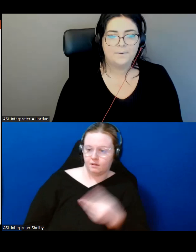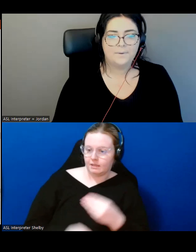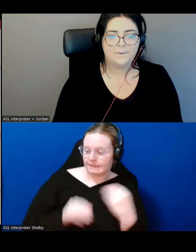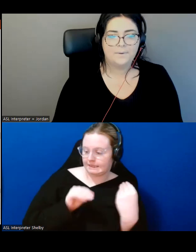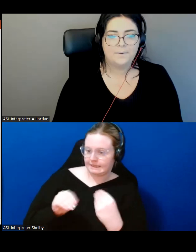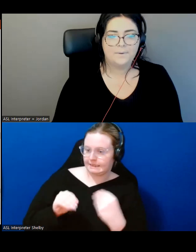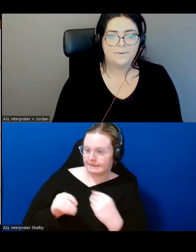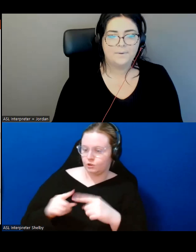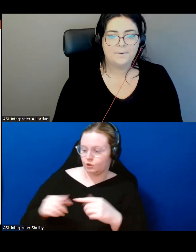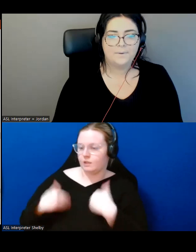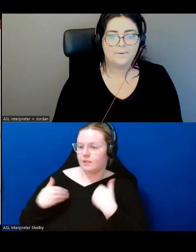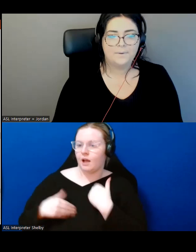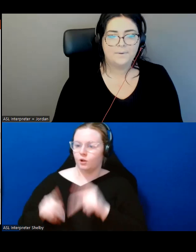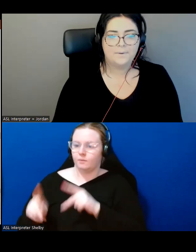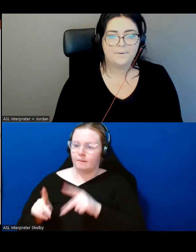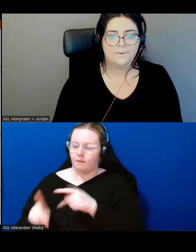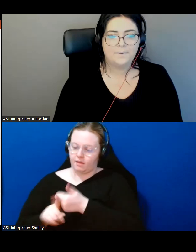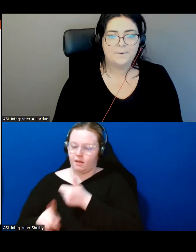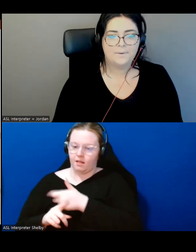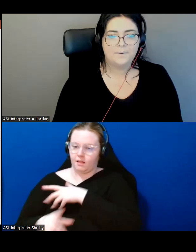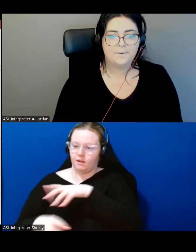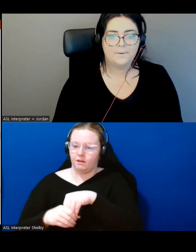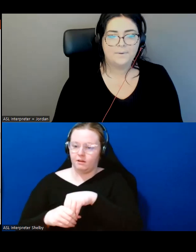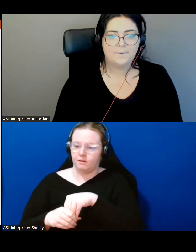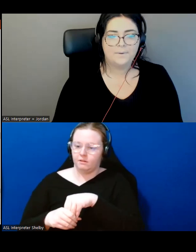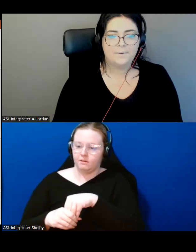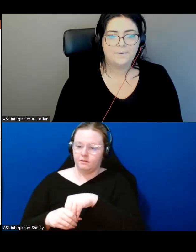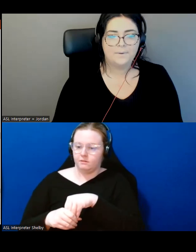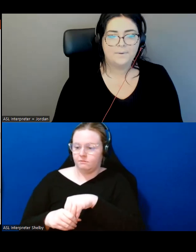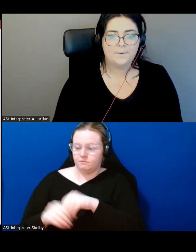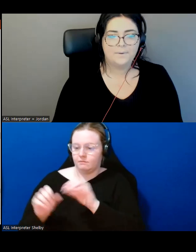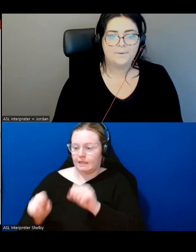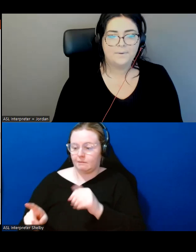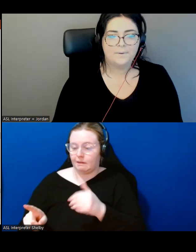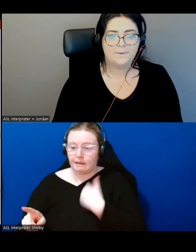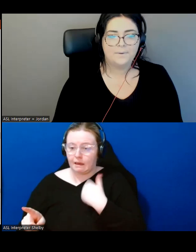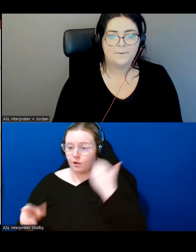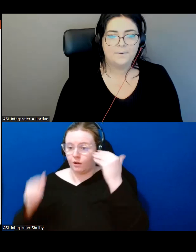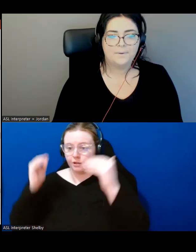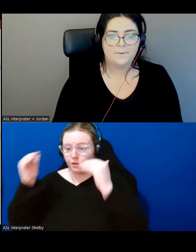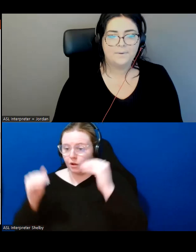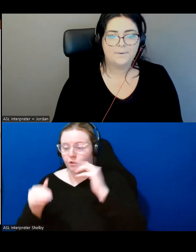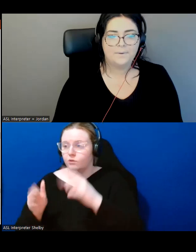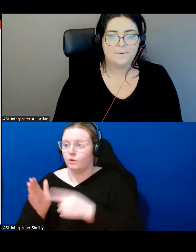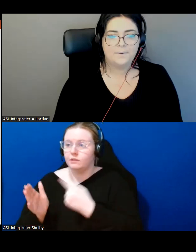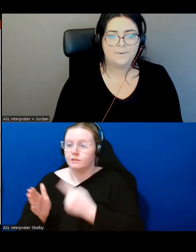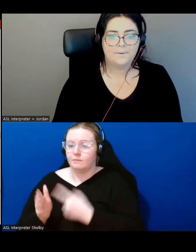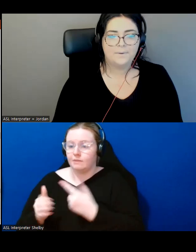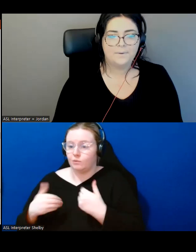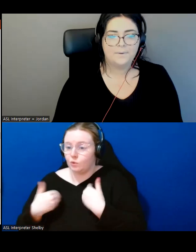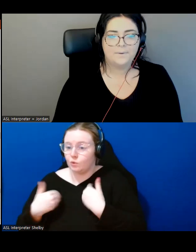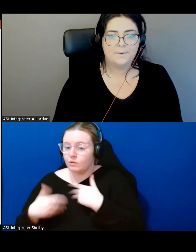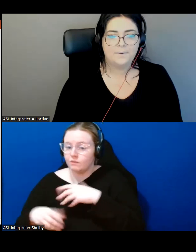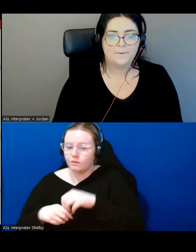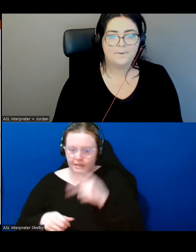and younger participants, whether they're, just younger adults or sometimes younger youth. And you can see in the